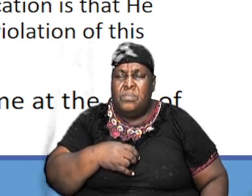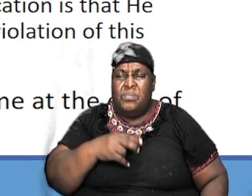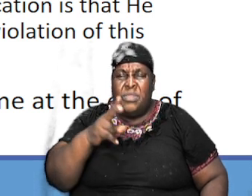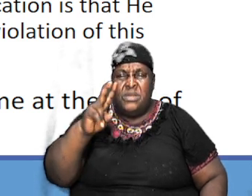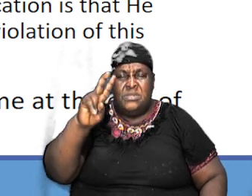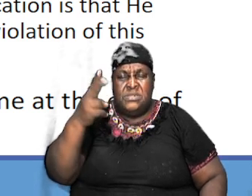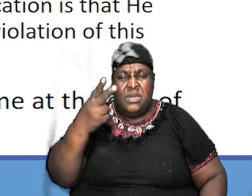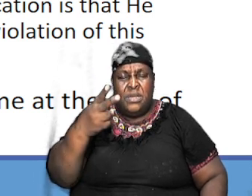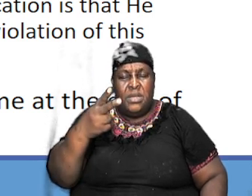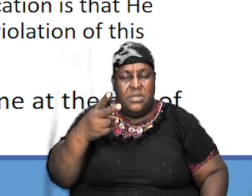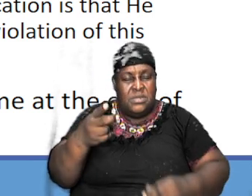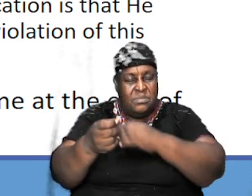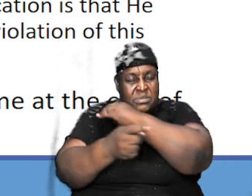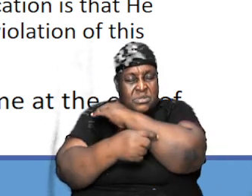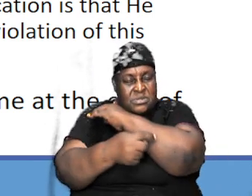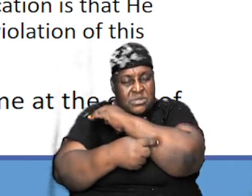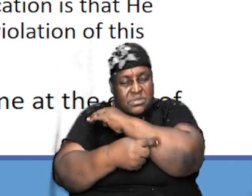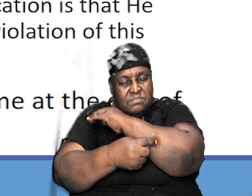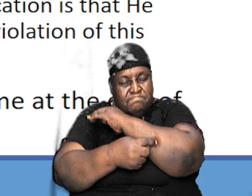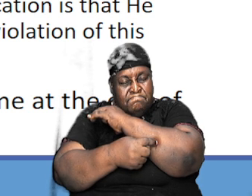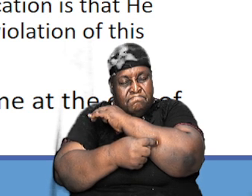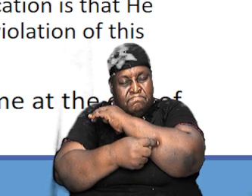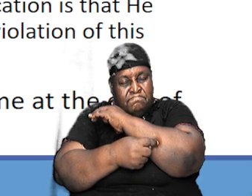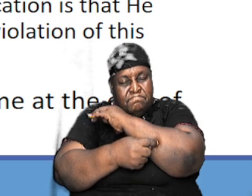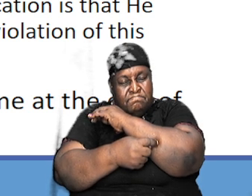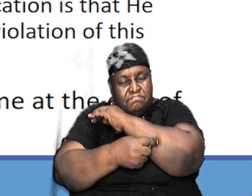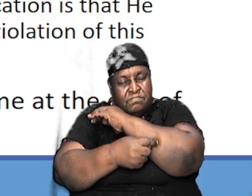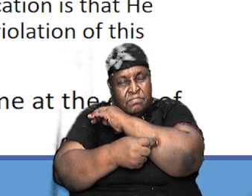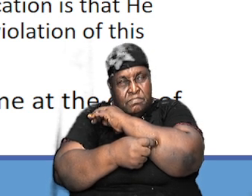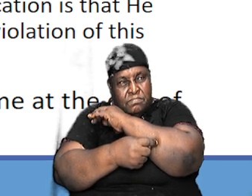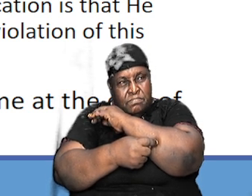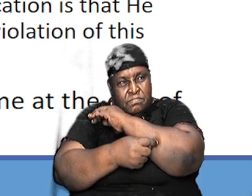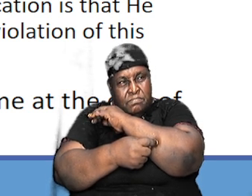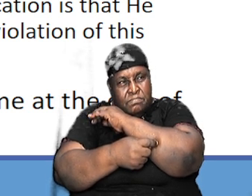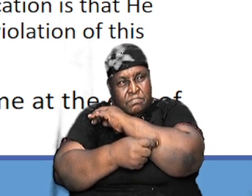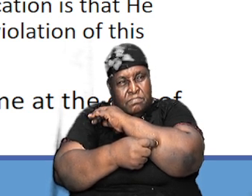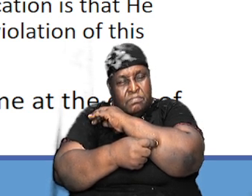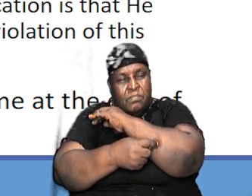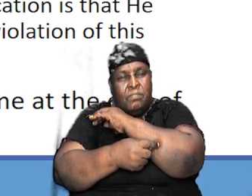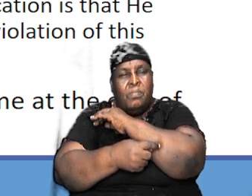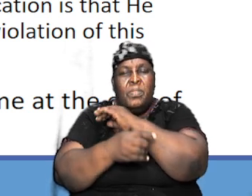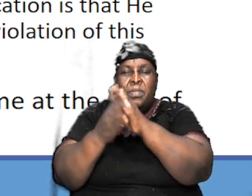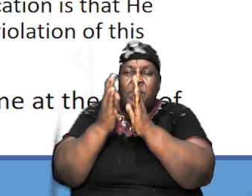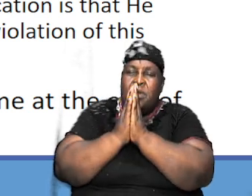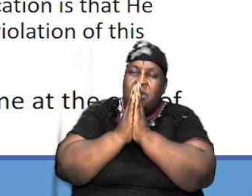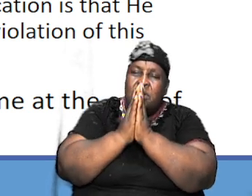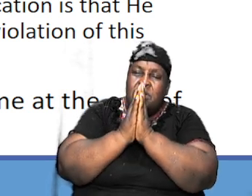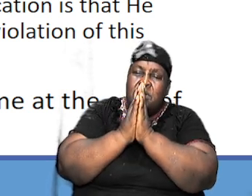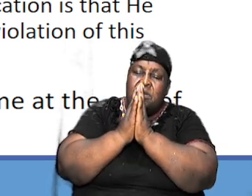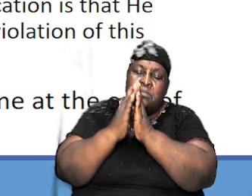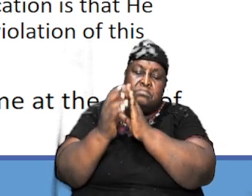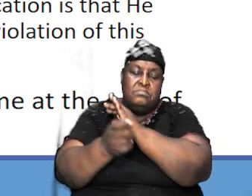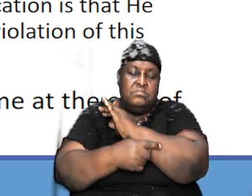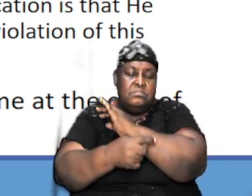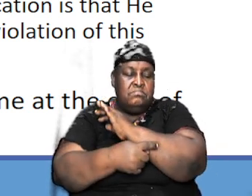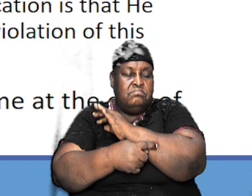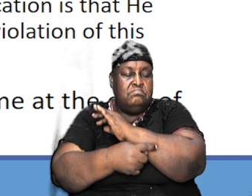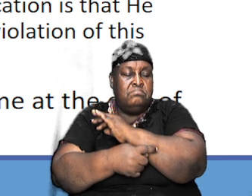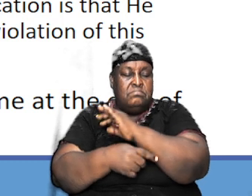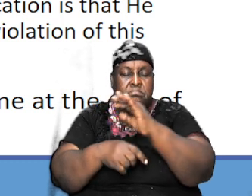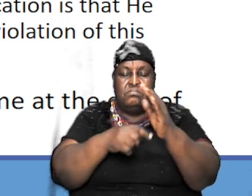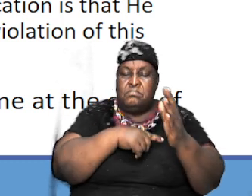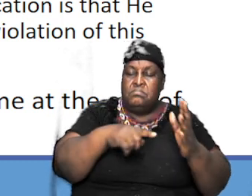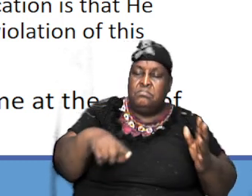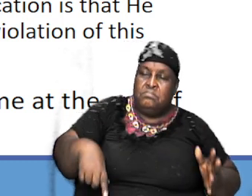The second temptation, he was asking him to tempt the Lord. Right? He